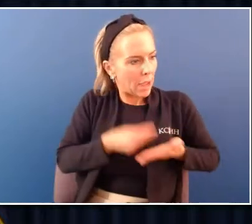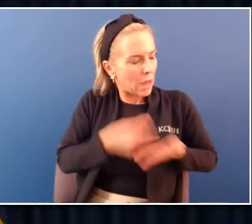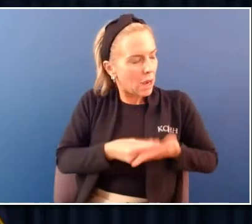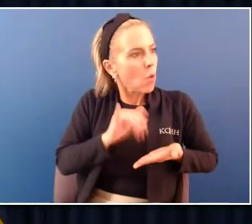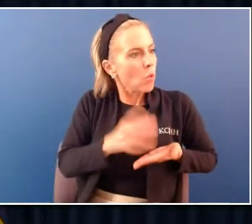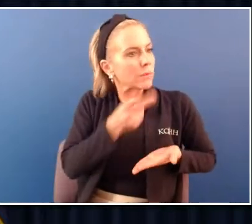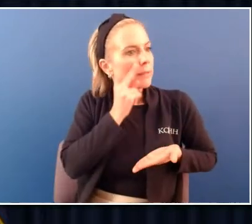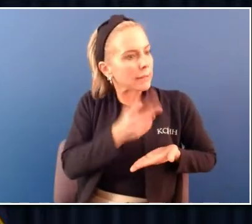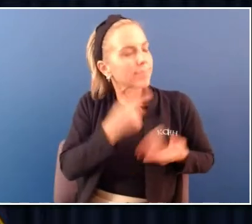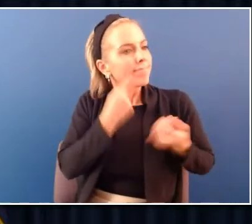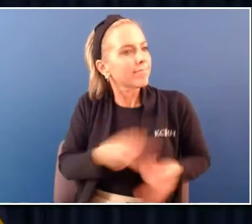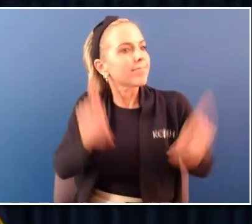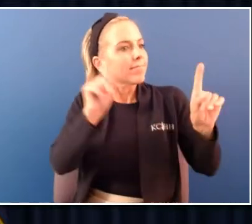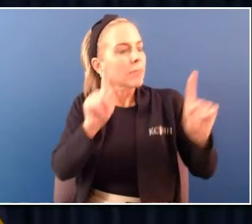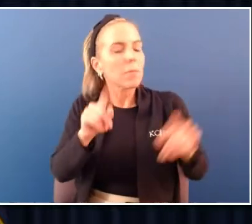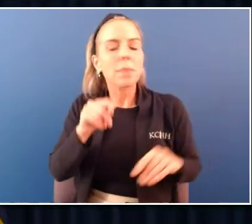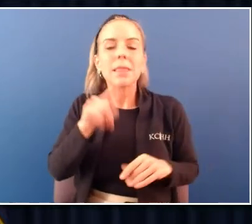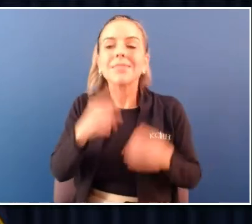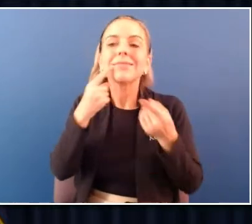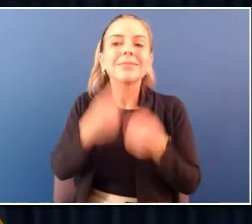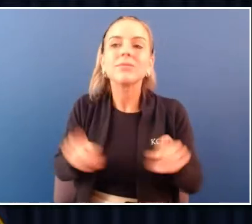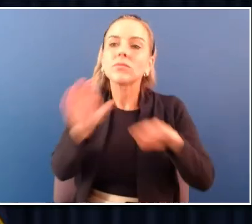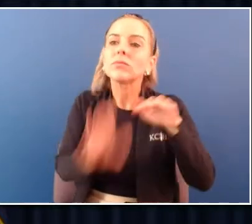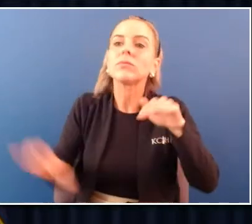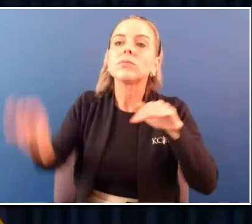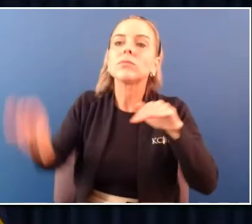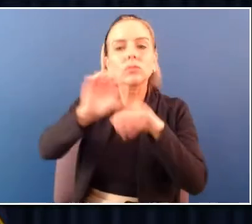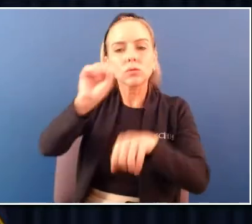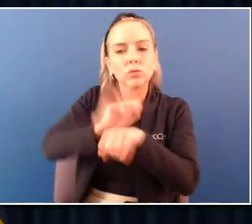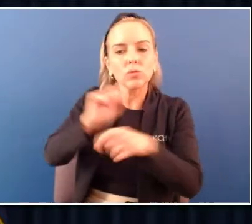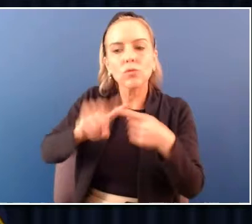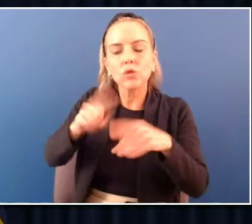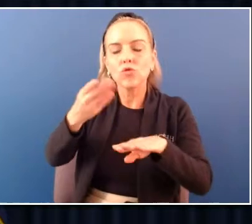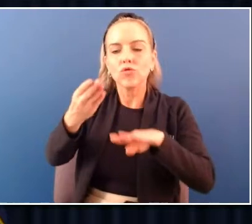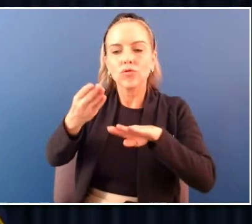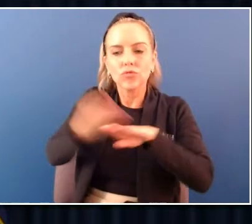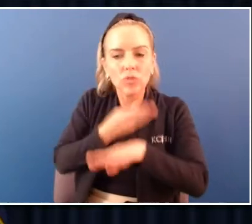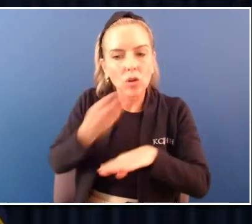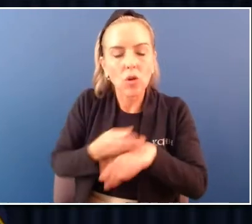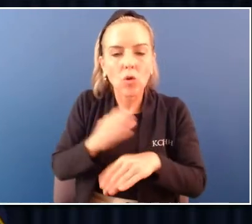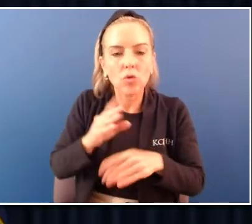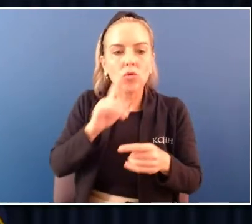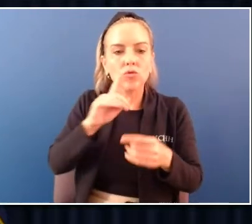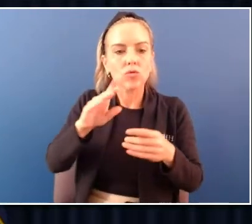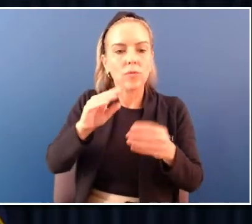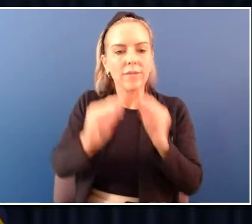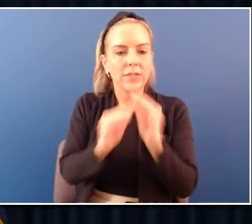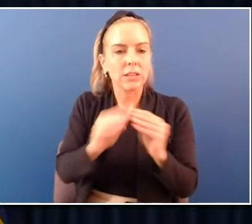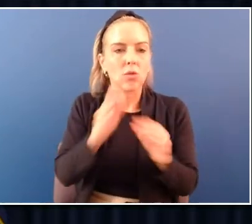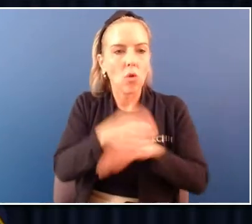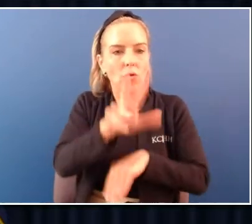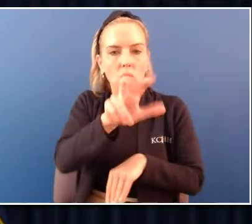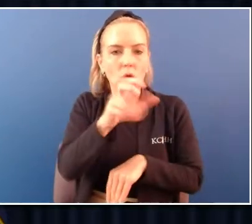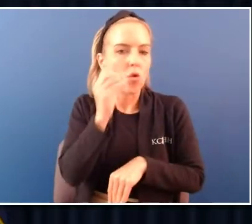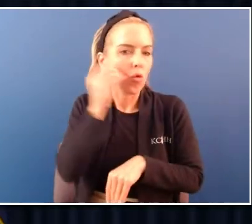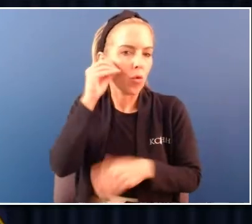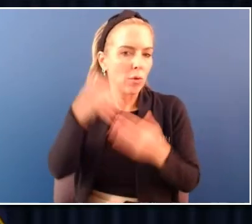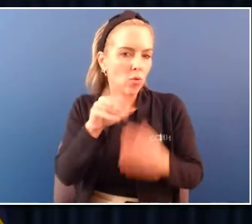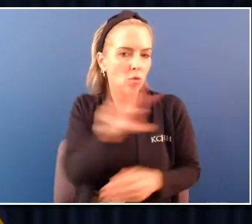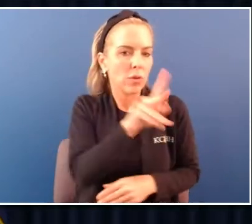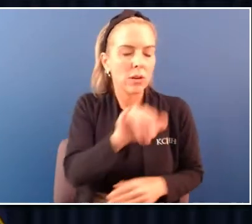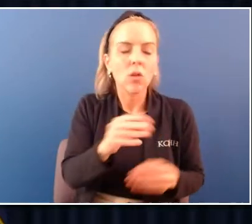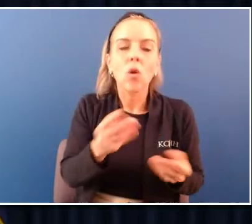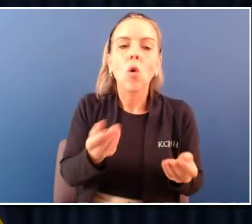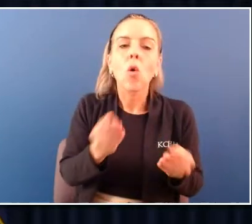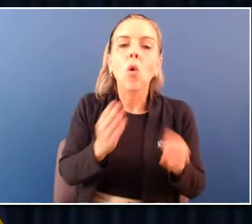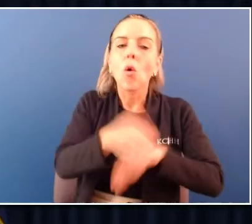announcement was on top of our work to construct or repair 300 homes in the West. To date, more than 200 home building projects